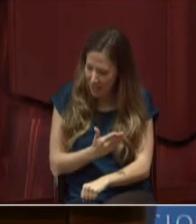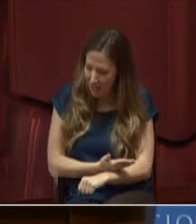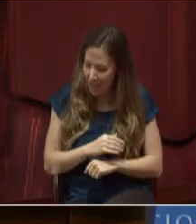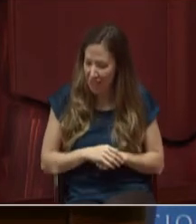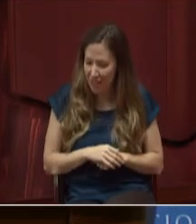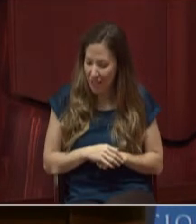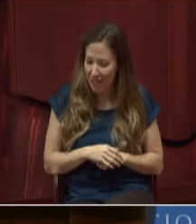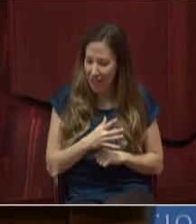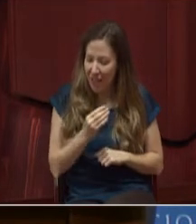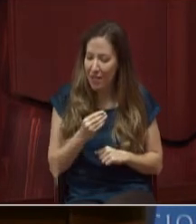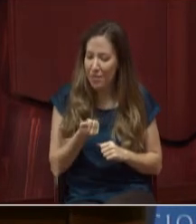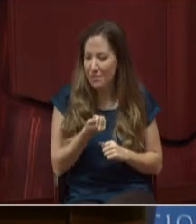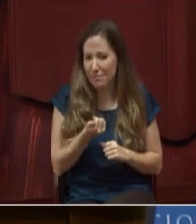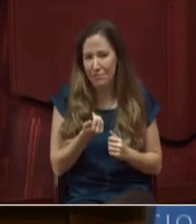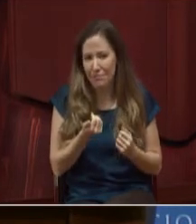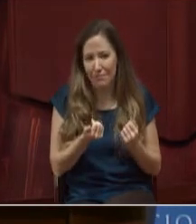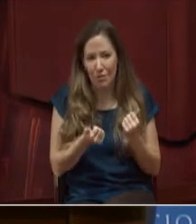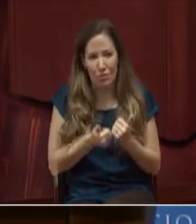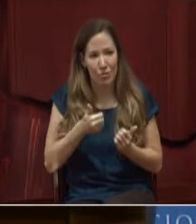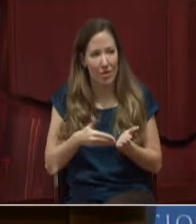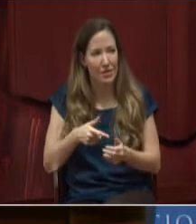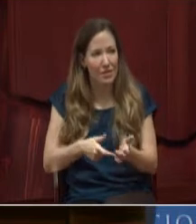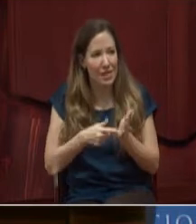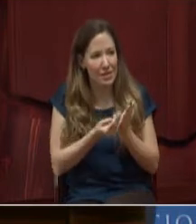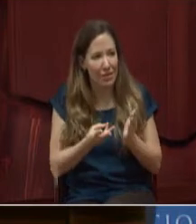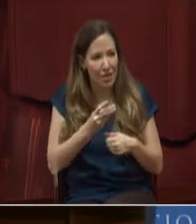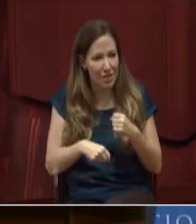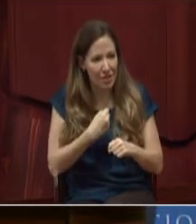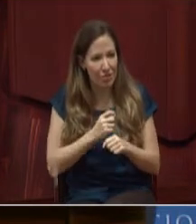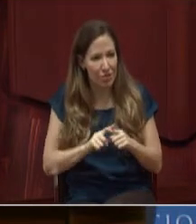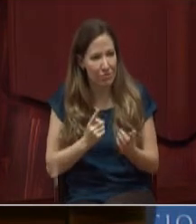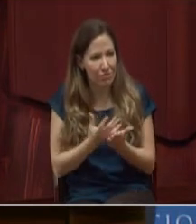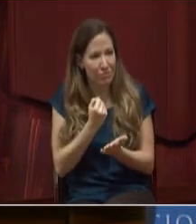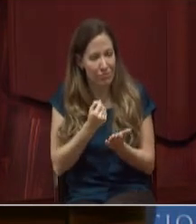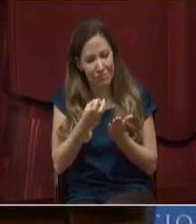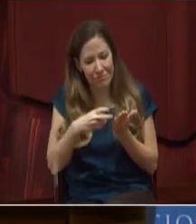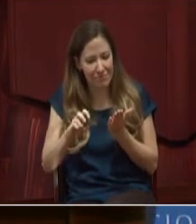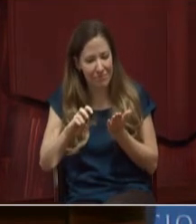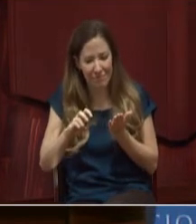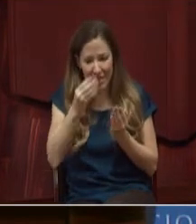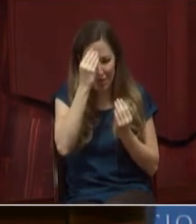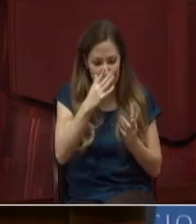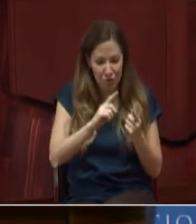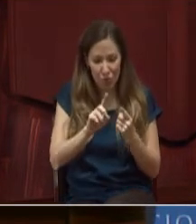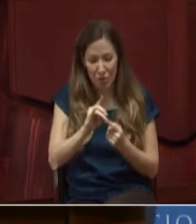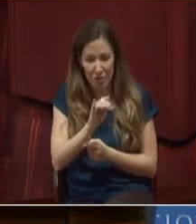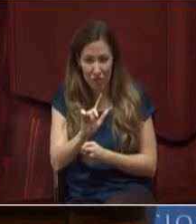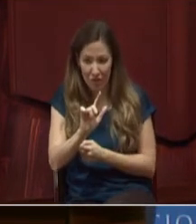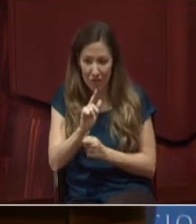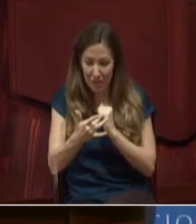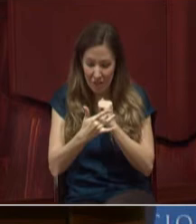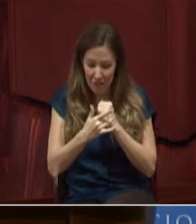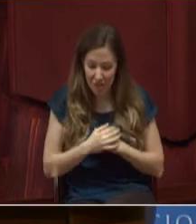order to take advantage of the exciting new opportunities available thanks to digital and interactive technologies.